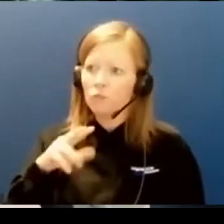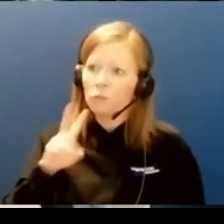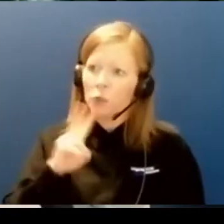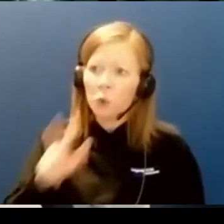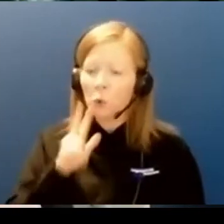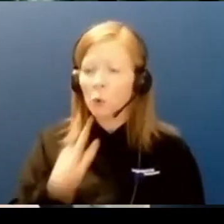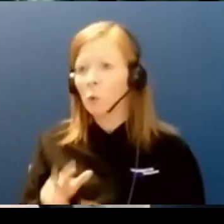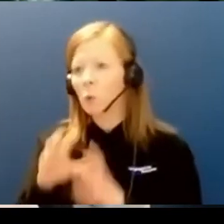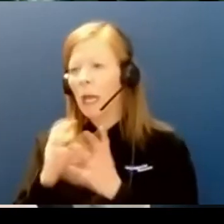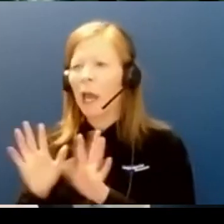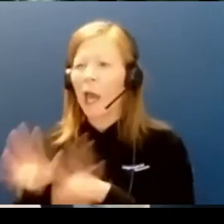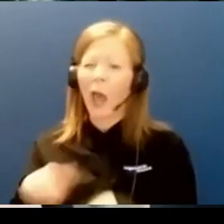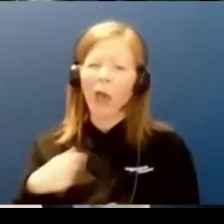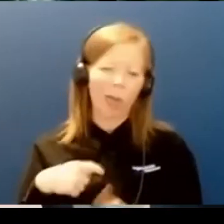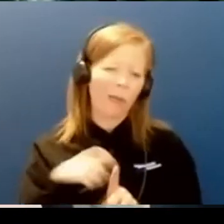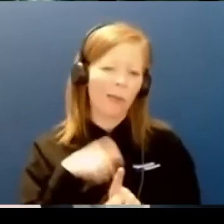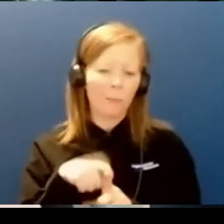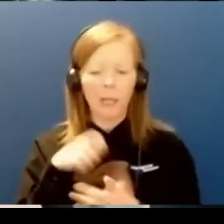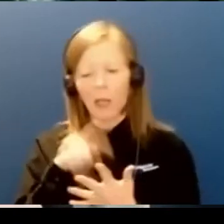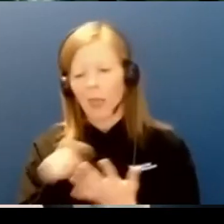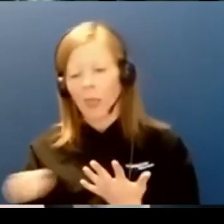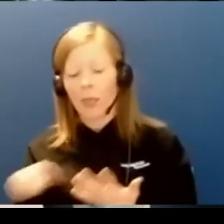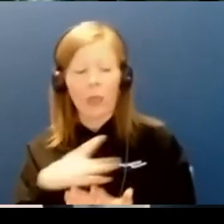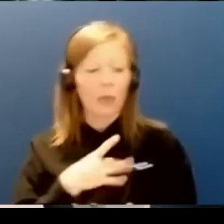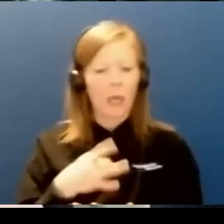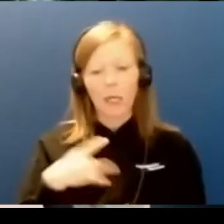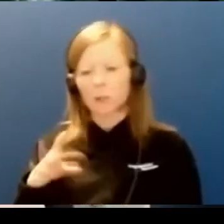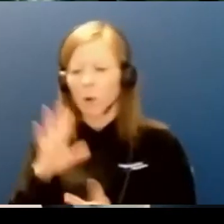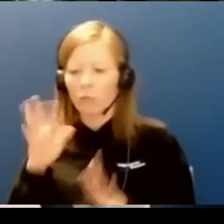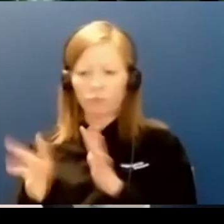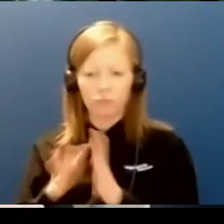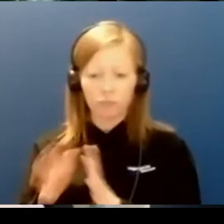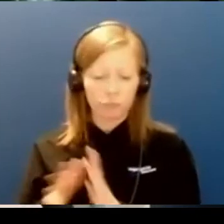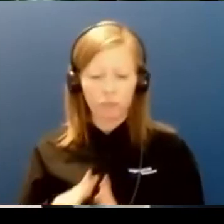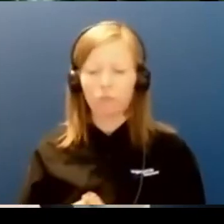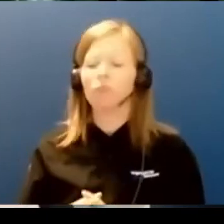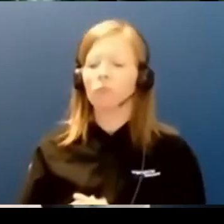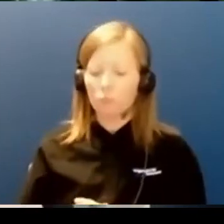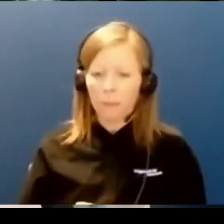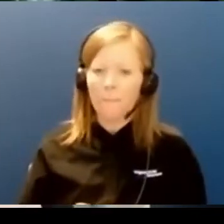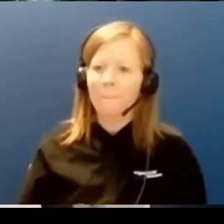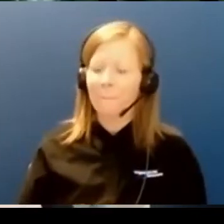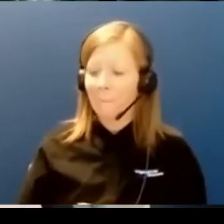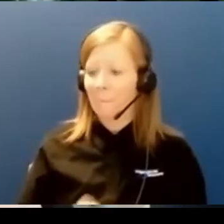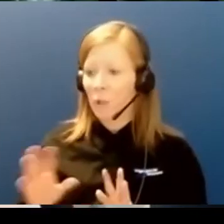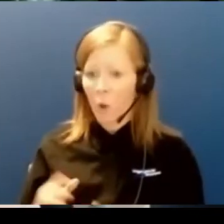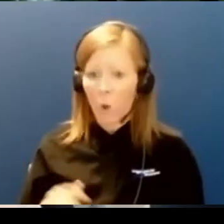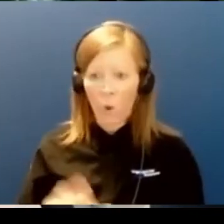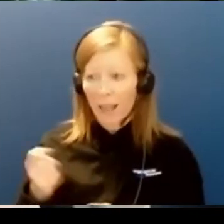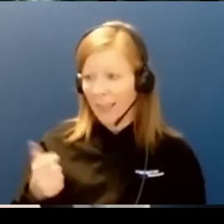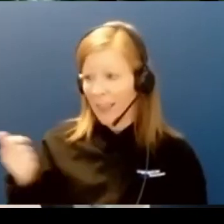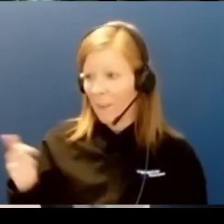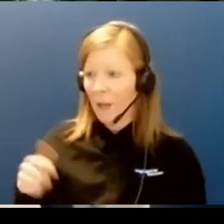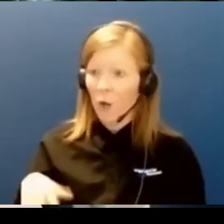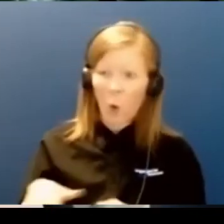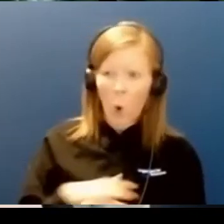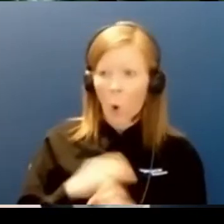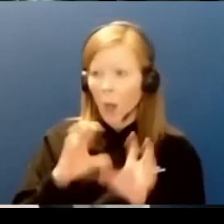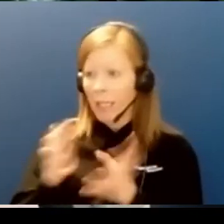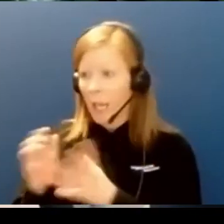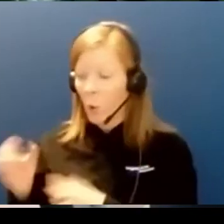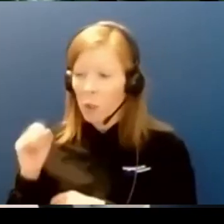like picky eaters, being very selective with eating, eliminating whole categories of foods and things like